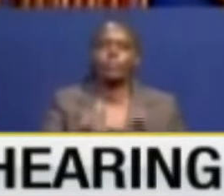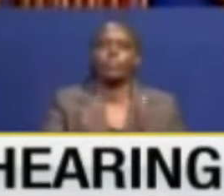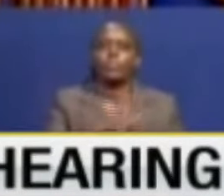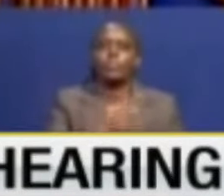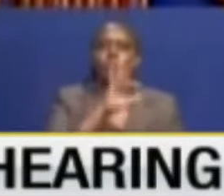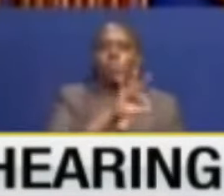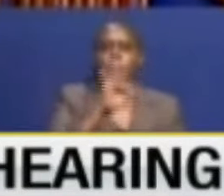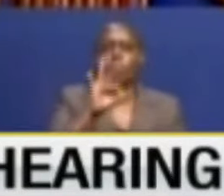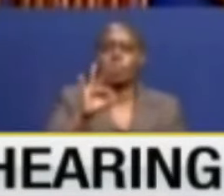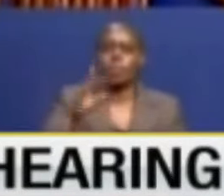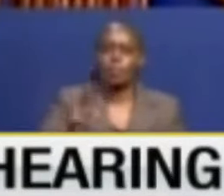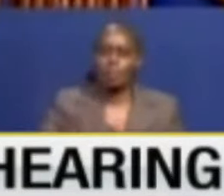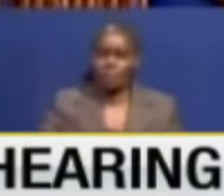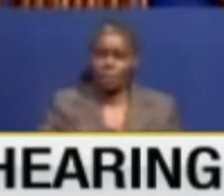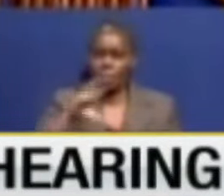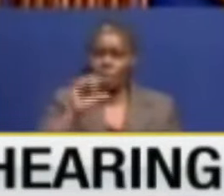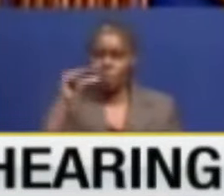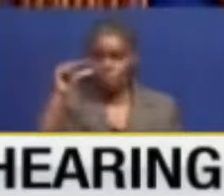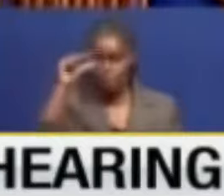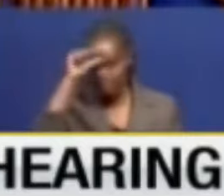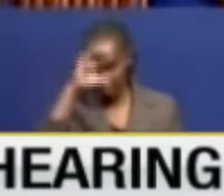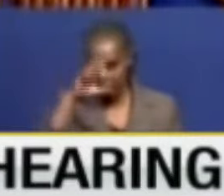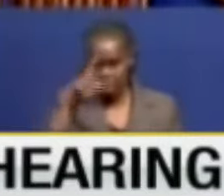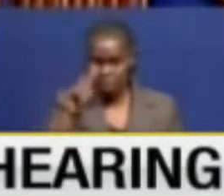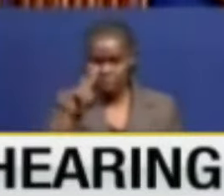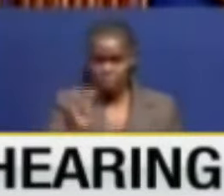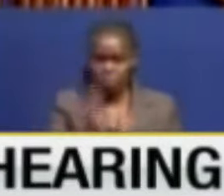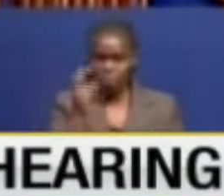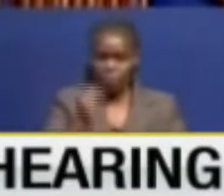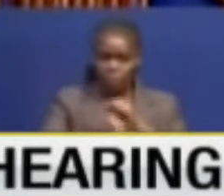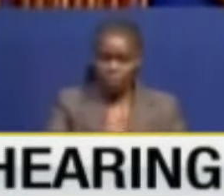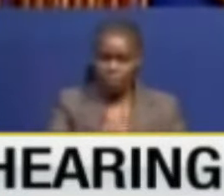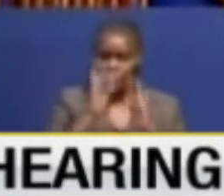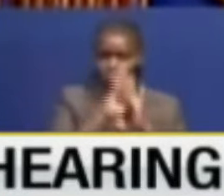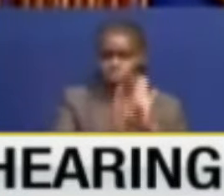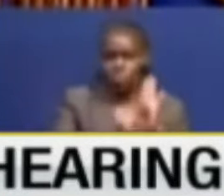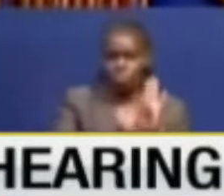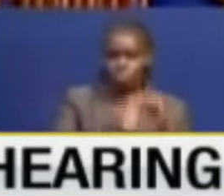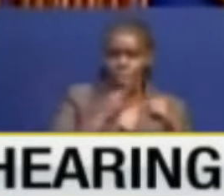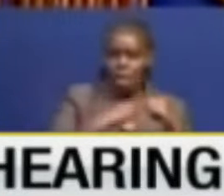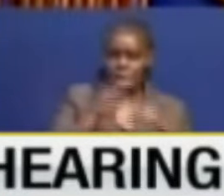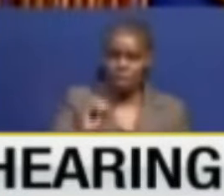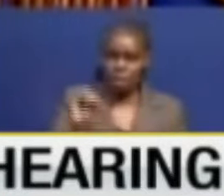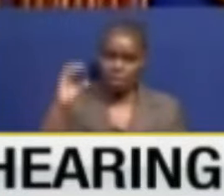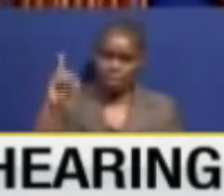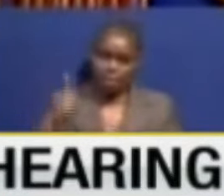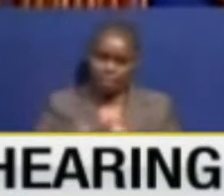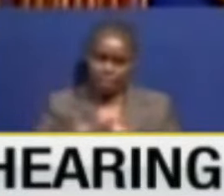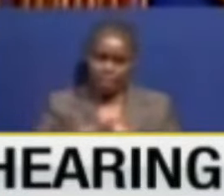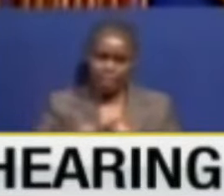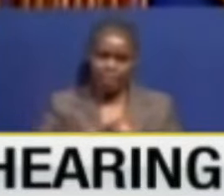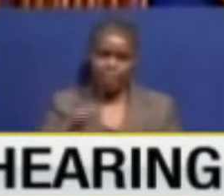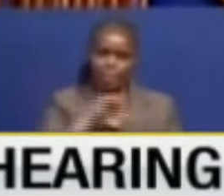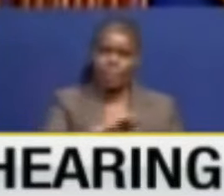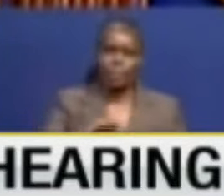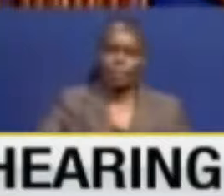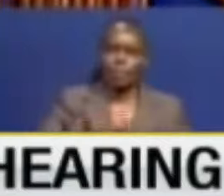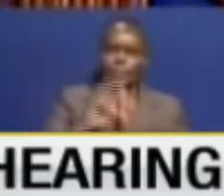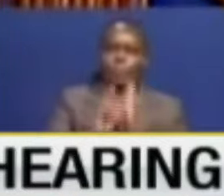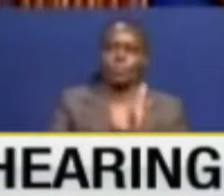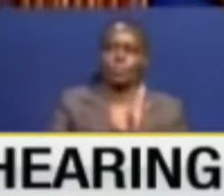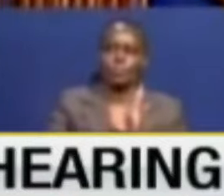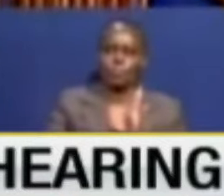Section 33(7) of the County Governments Act 2012 and Standing Order 86 of the Senate Standing